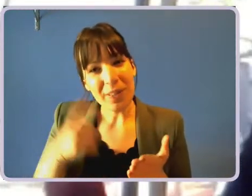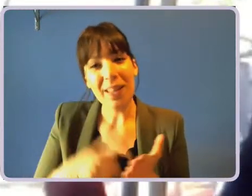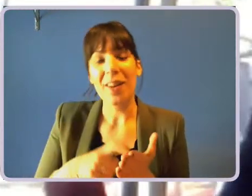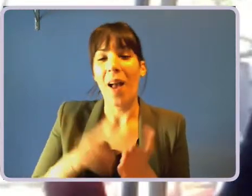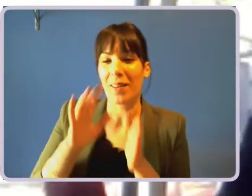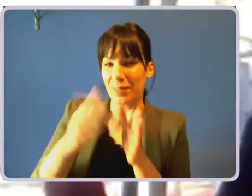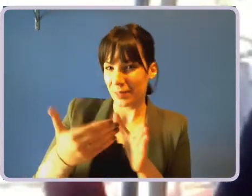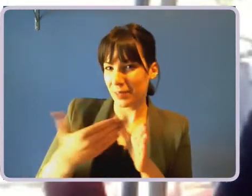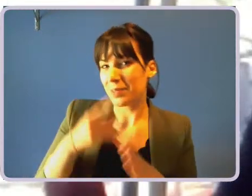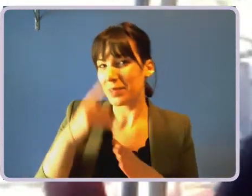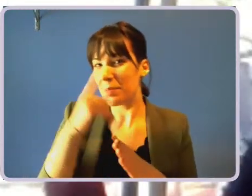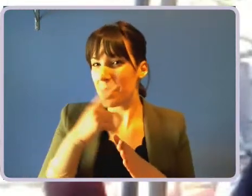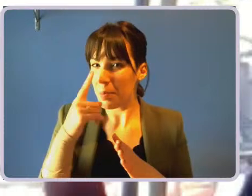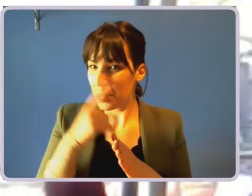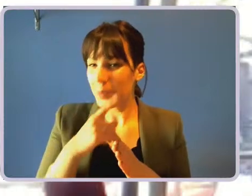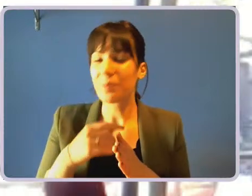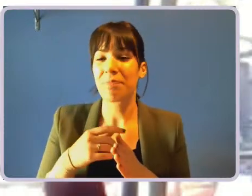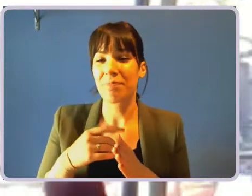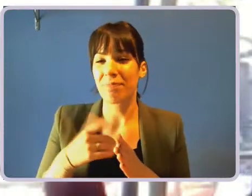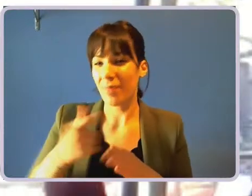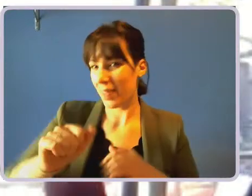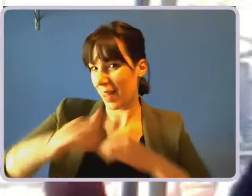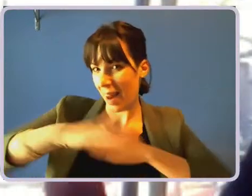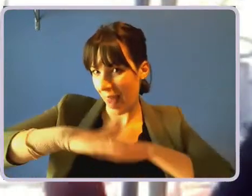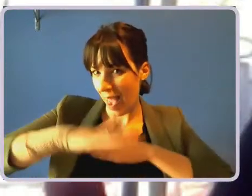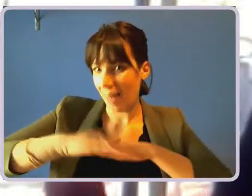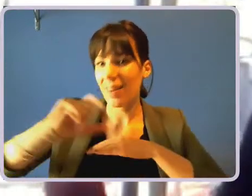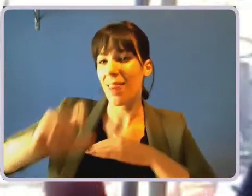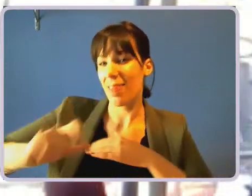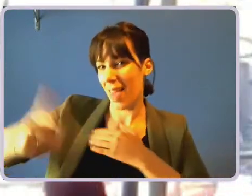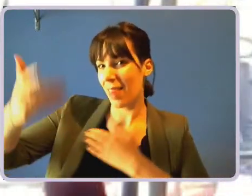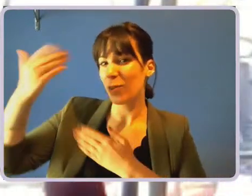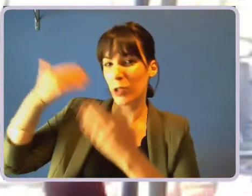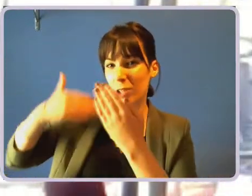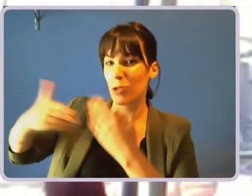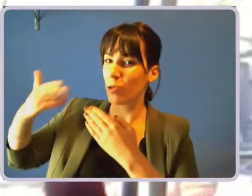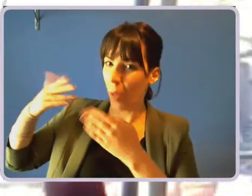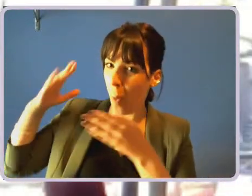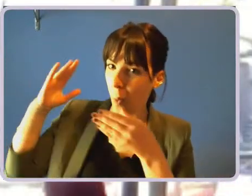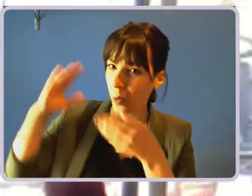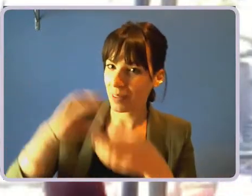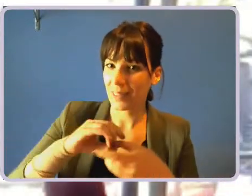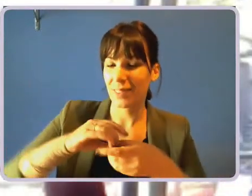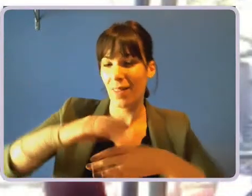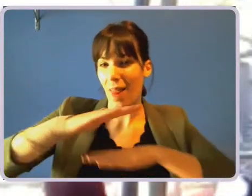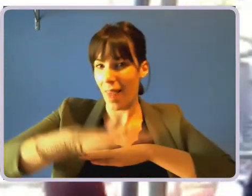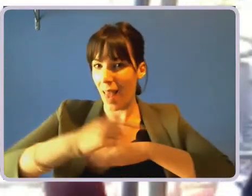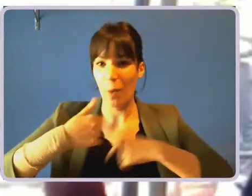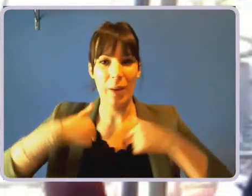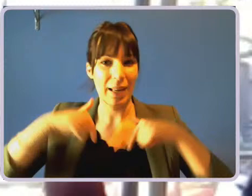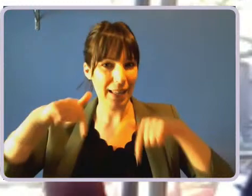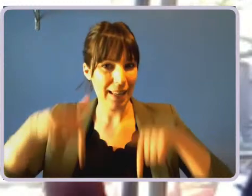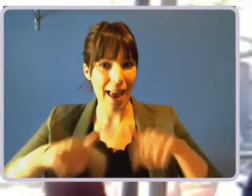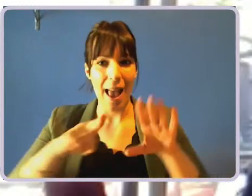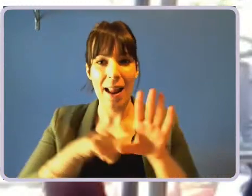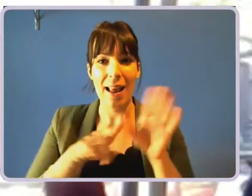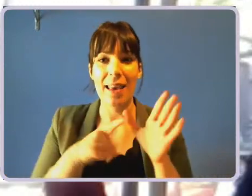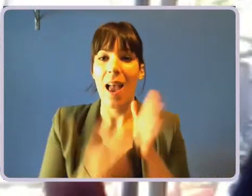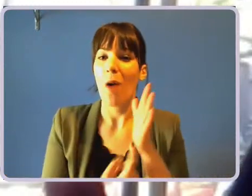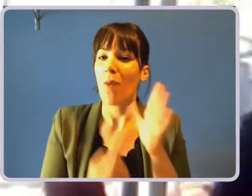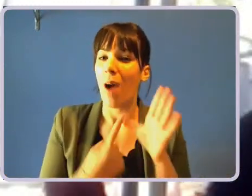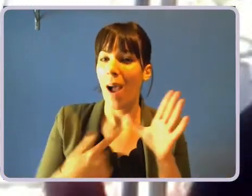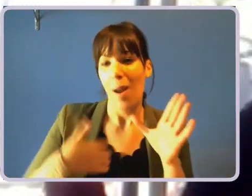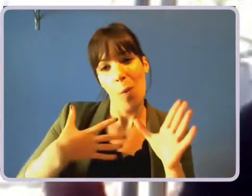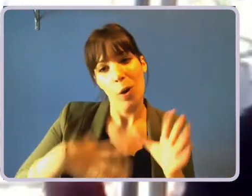people, who are the traditional owners of the land we know as Yarra, and pay my respects to